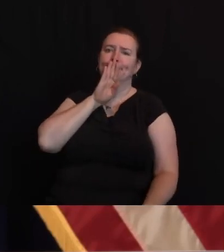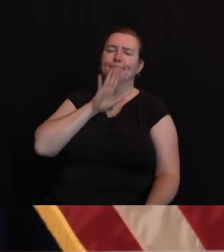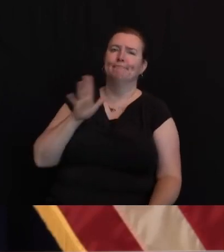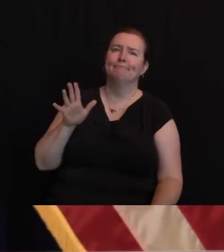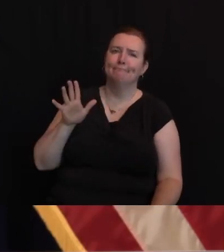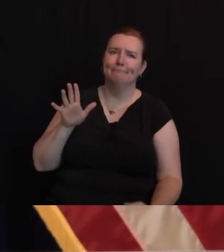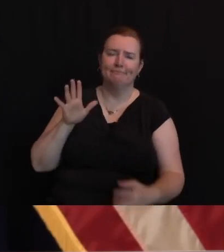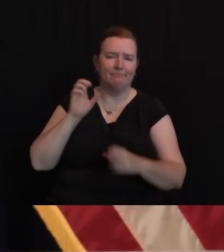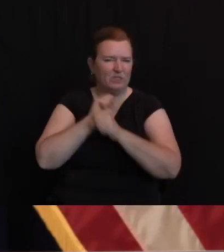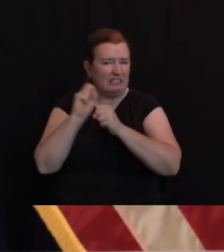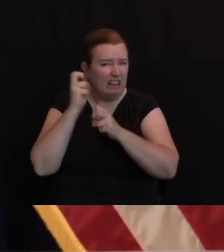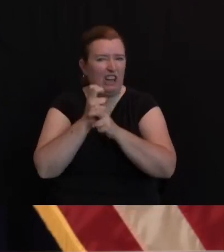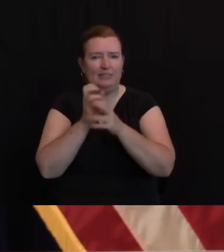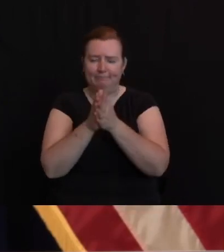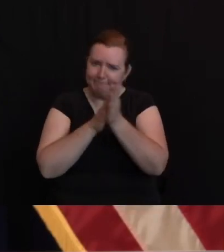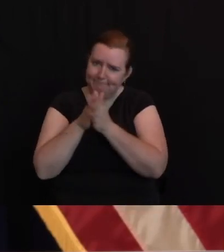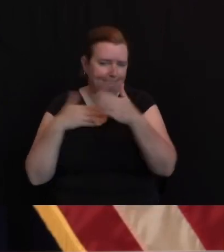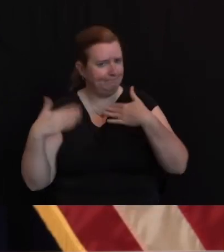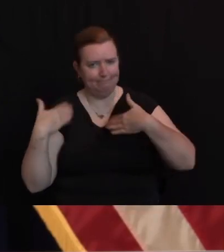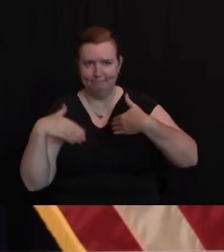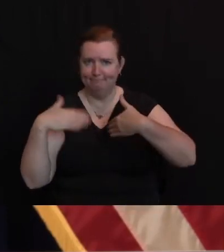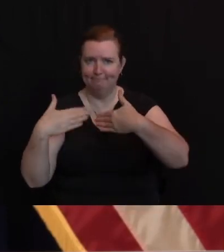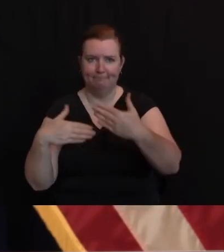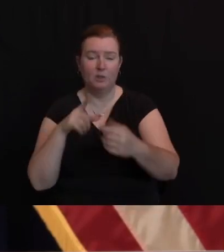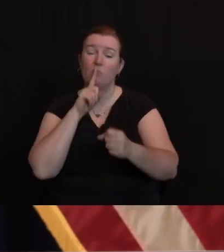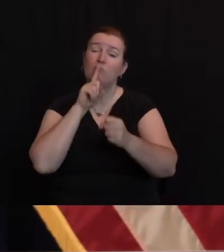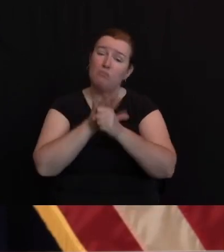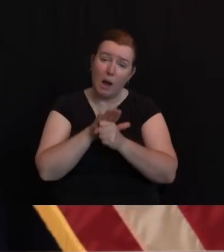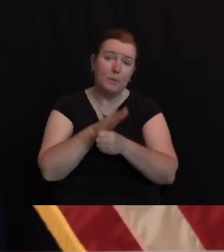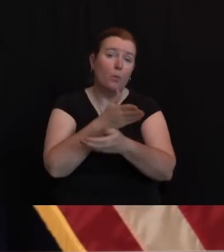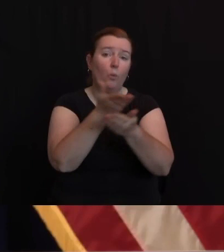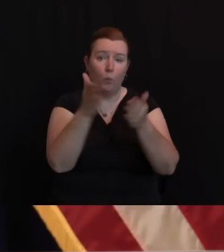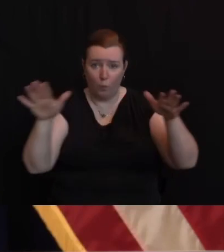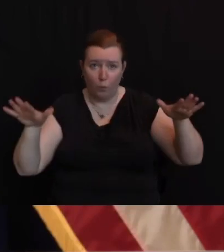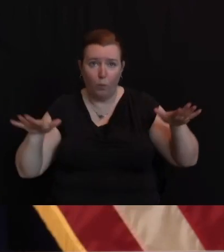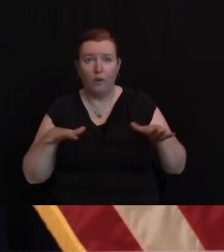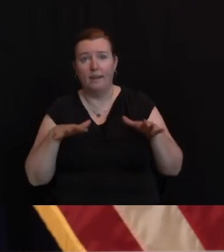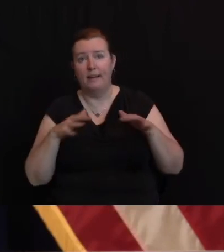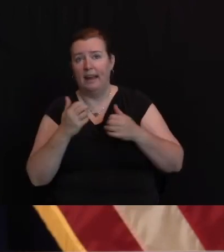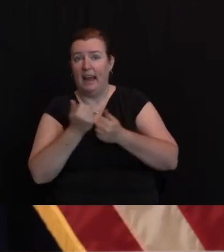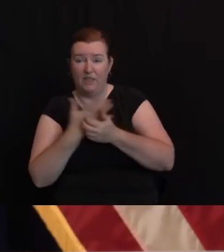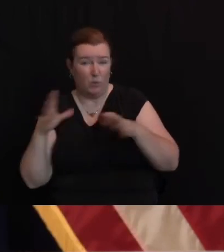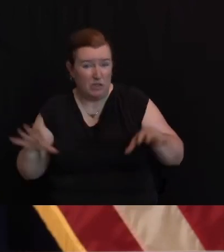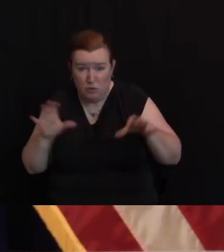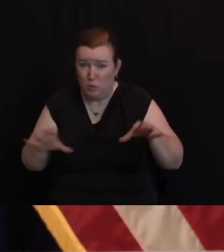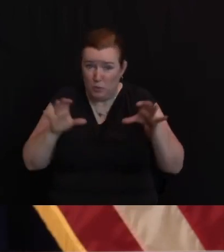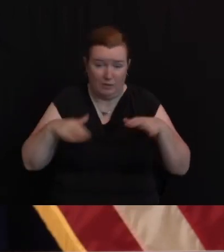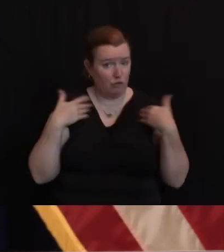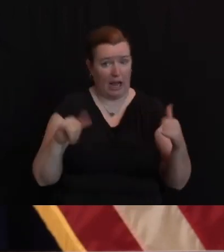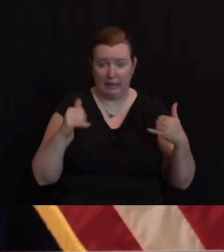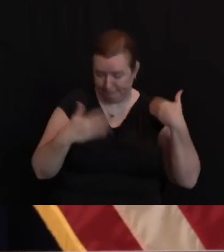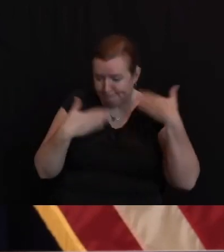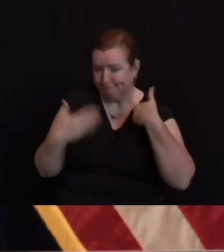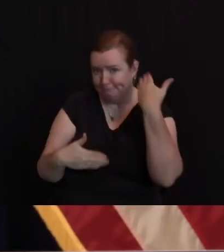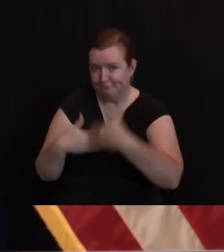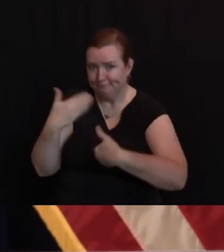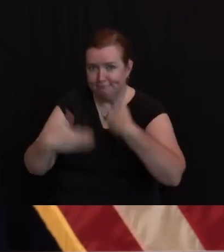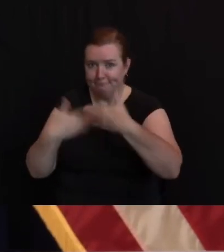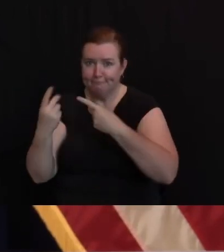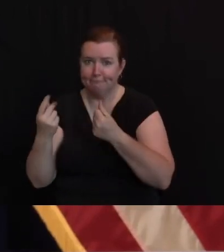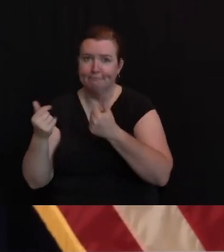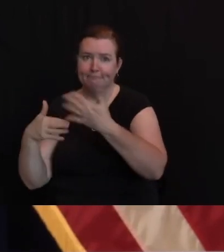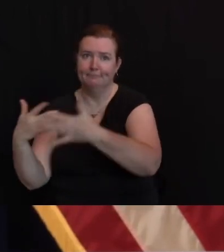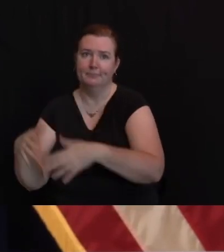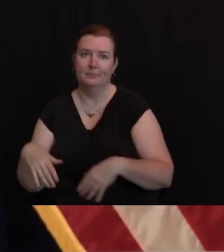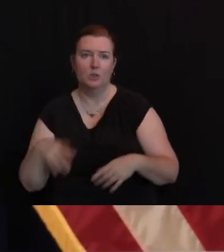I assure everyone that everything that's being done is being done. And we will continue to work